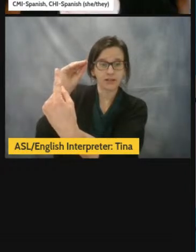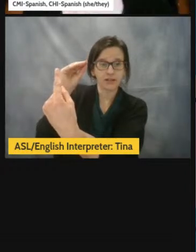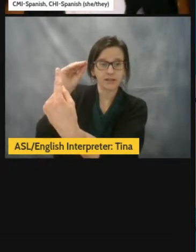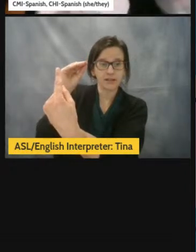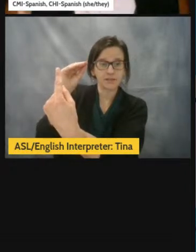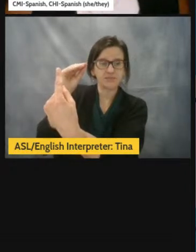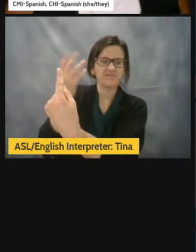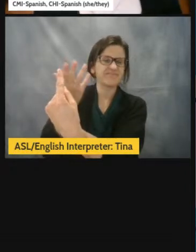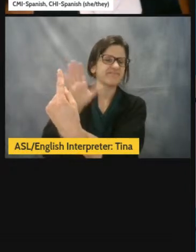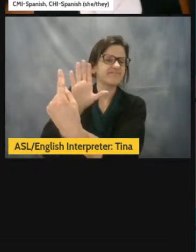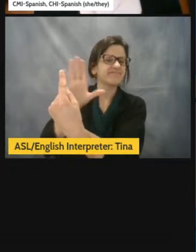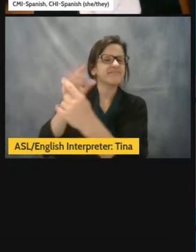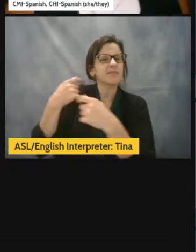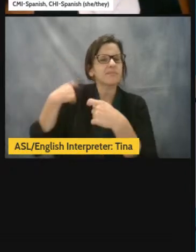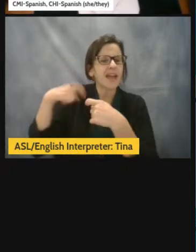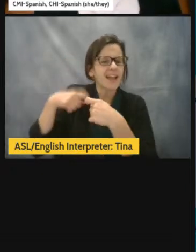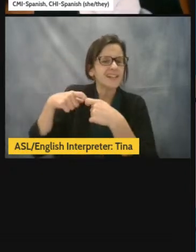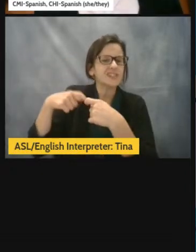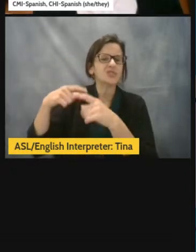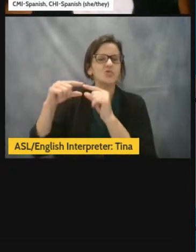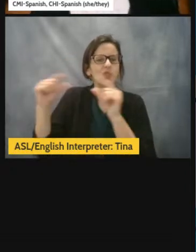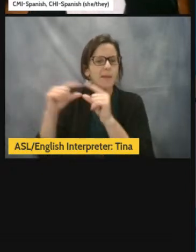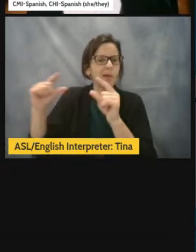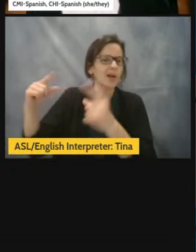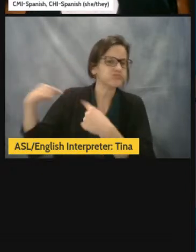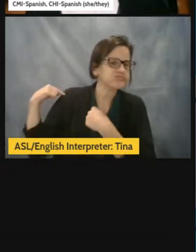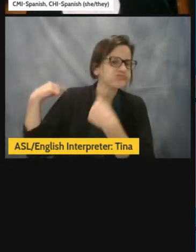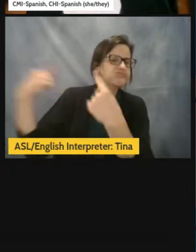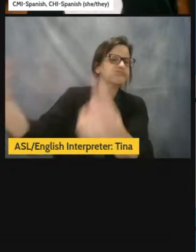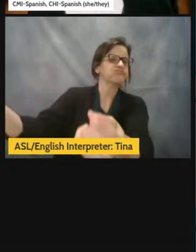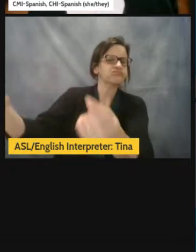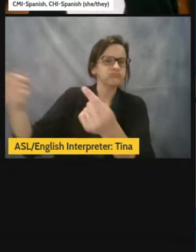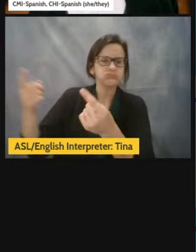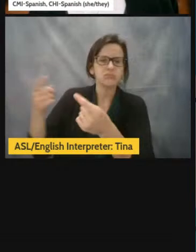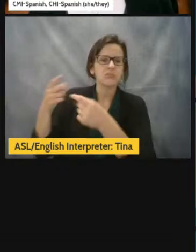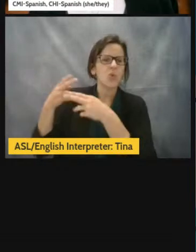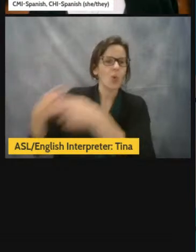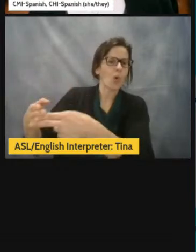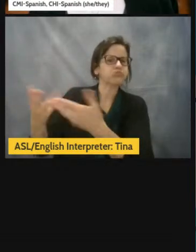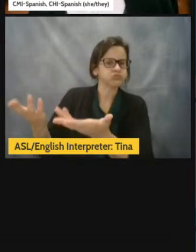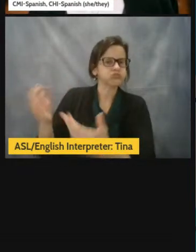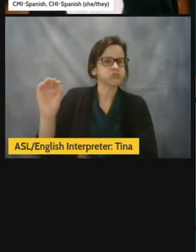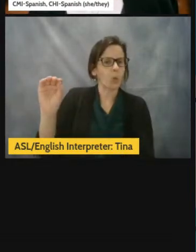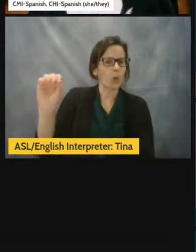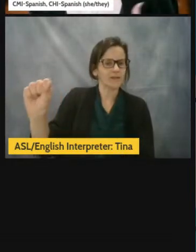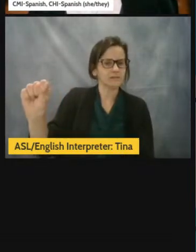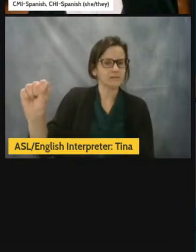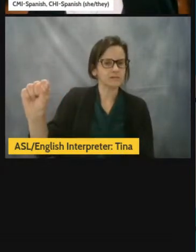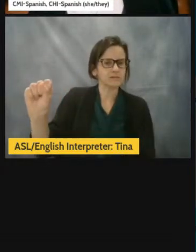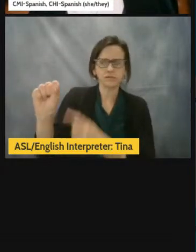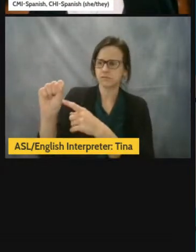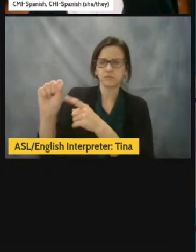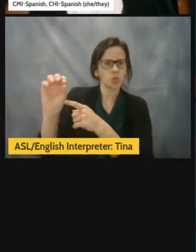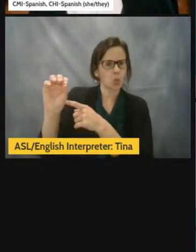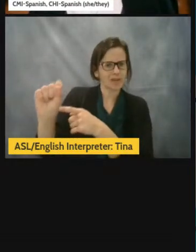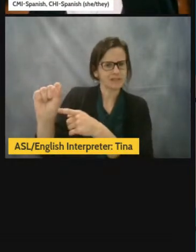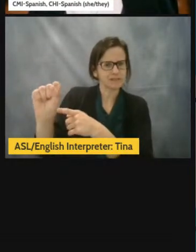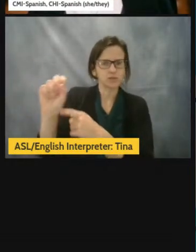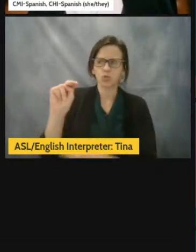kind of traditional Spanish grammar has said, oh, well, you would refer to that group as